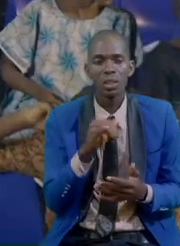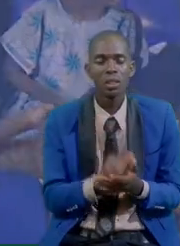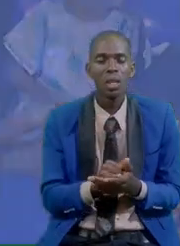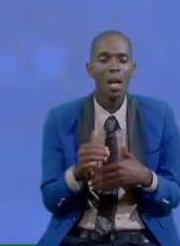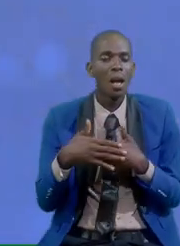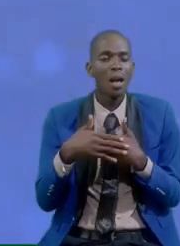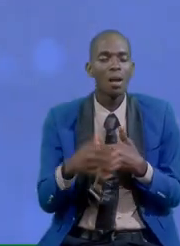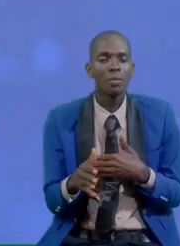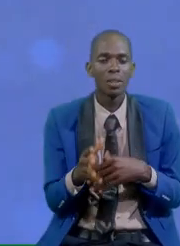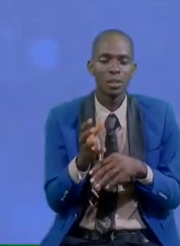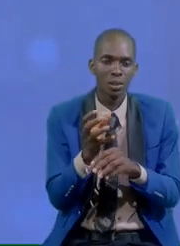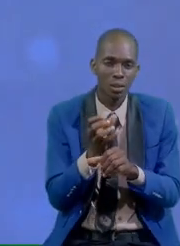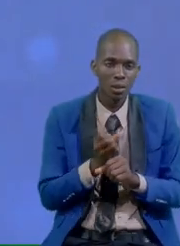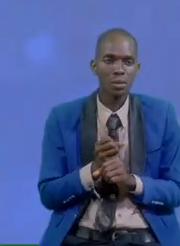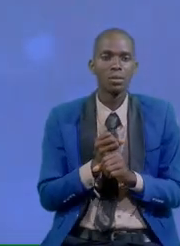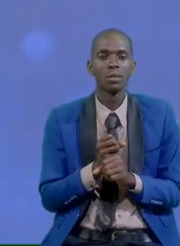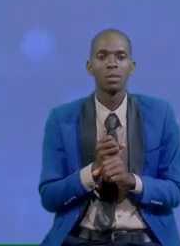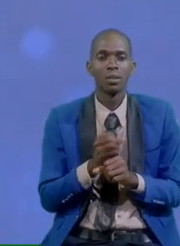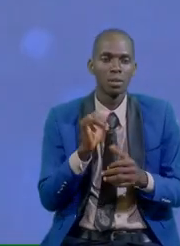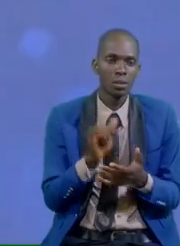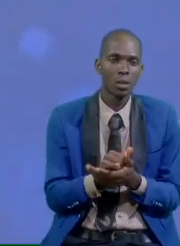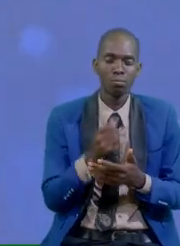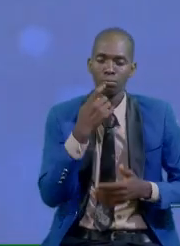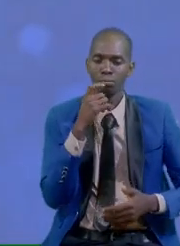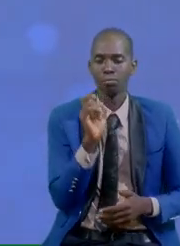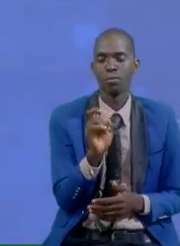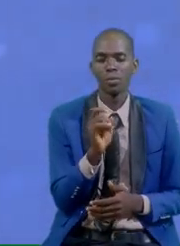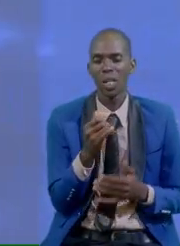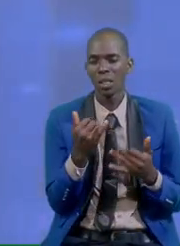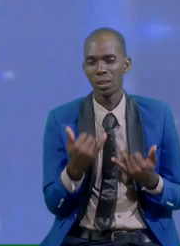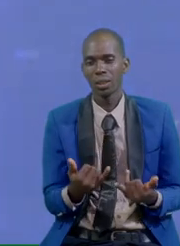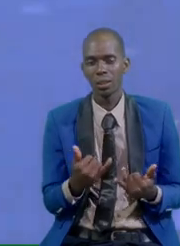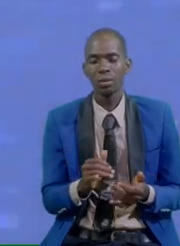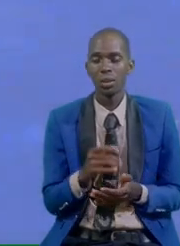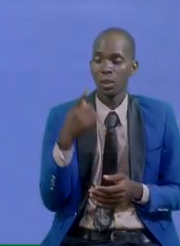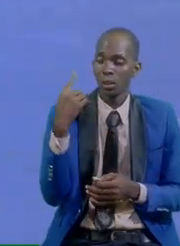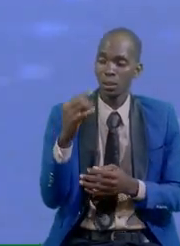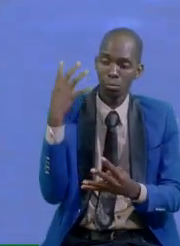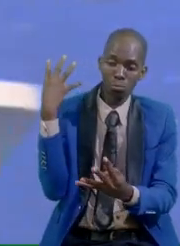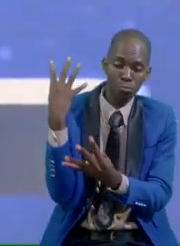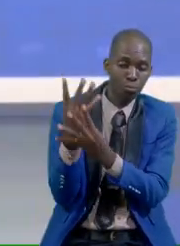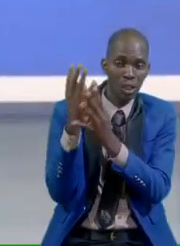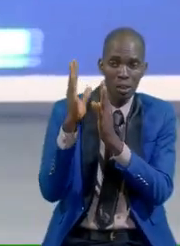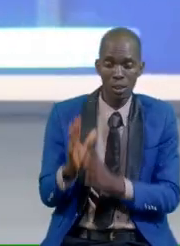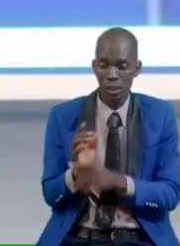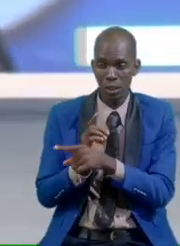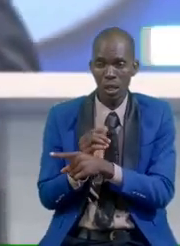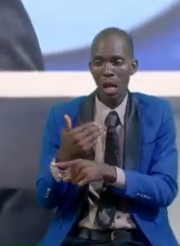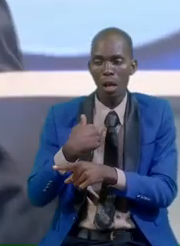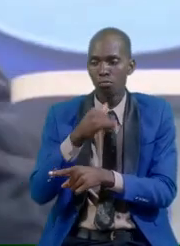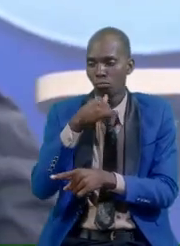received such charge. Now, the jailer had not met Paul